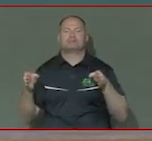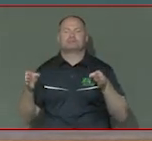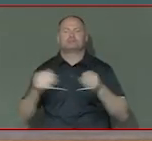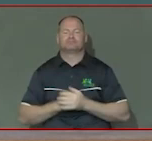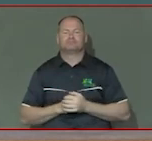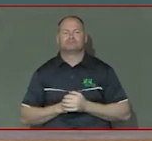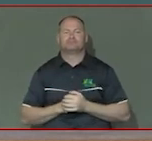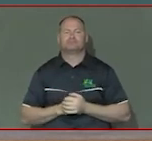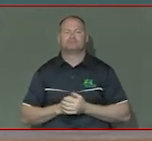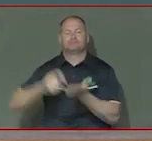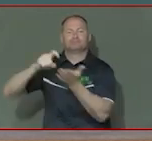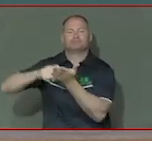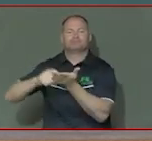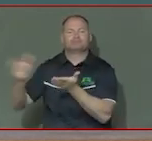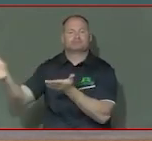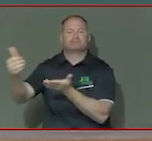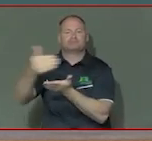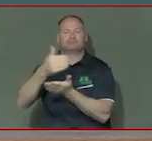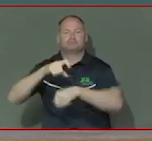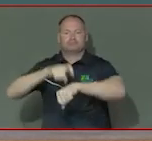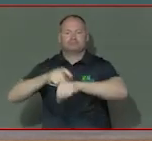Debtors collection, how long do we want that?